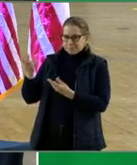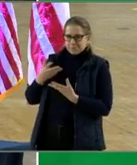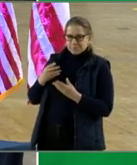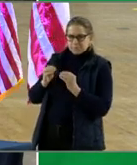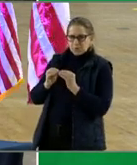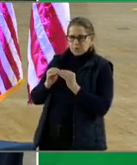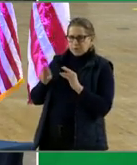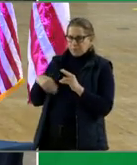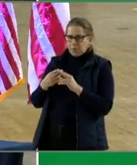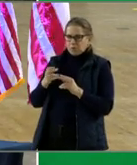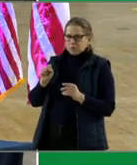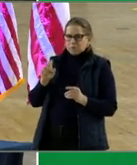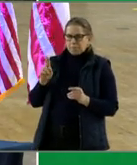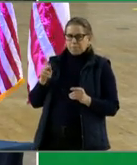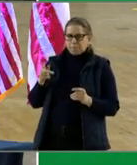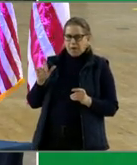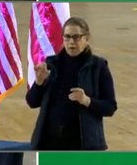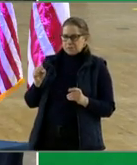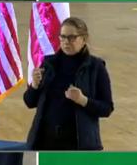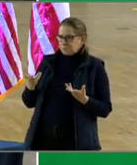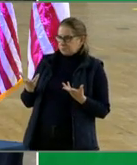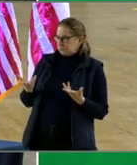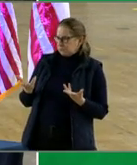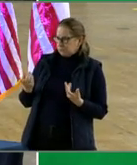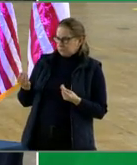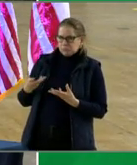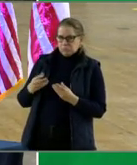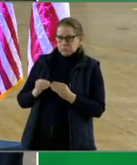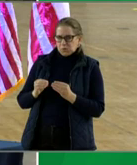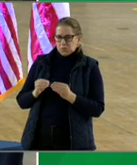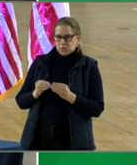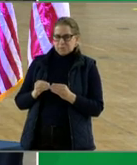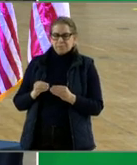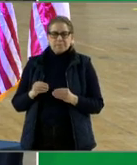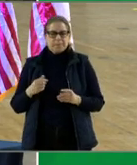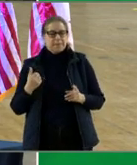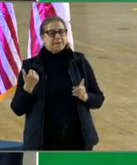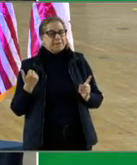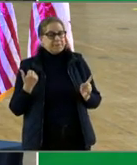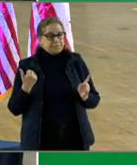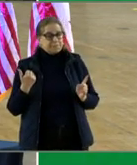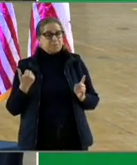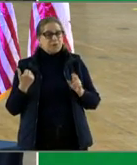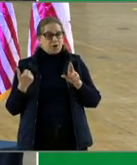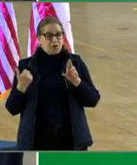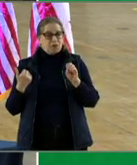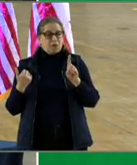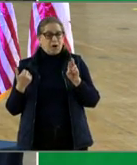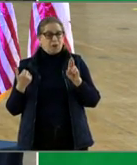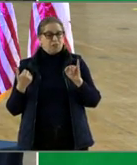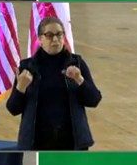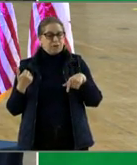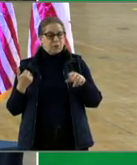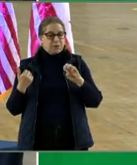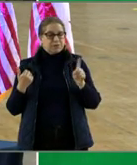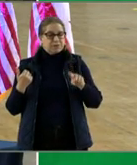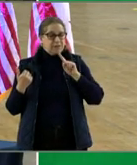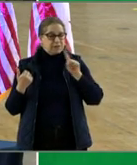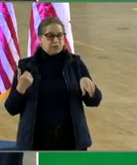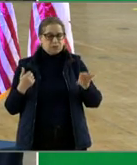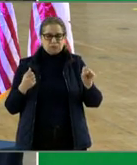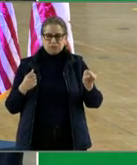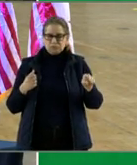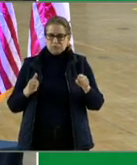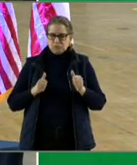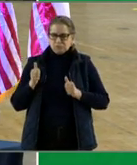Dr. Nesbitt and Director Geldart were talking about, we have been very proactive in terms of not only requesting